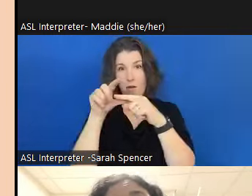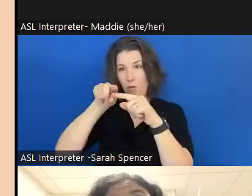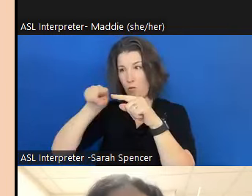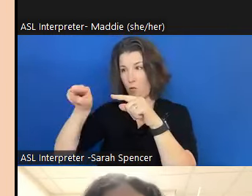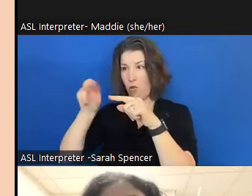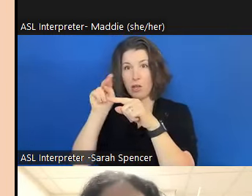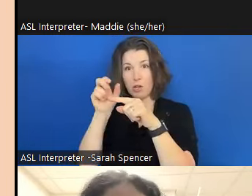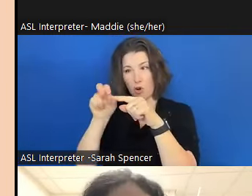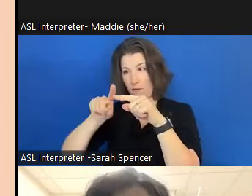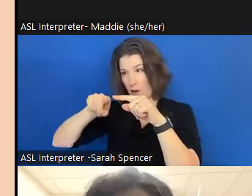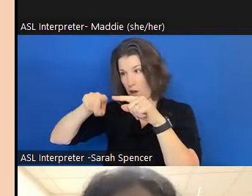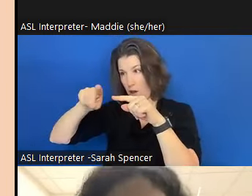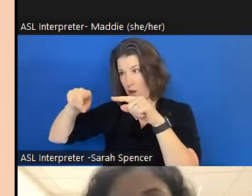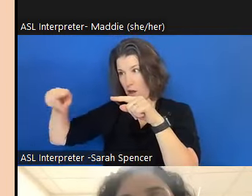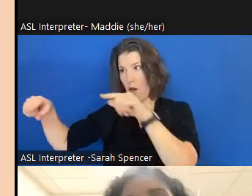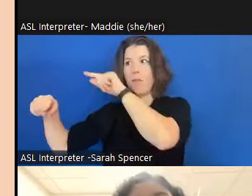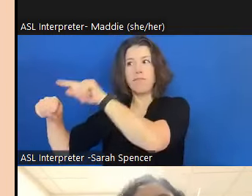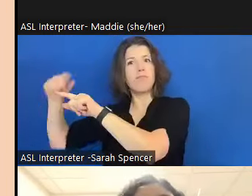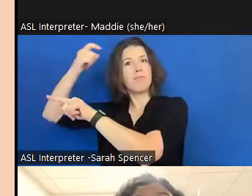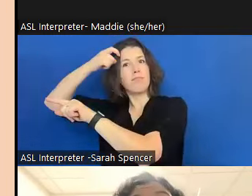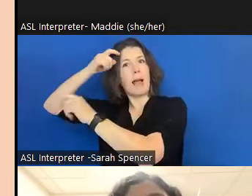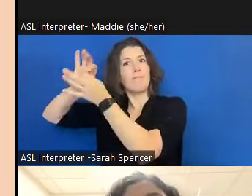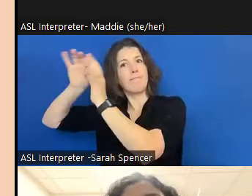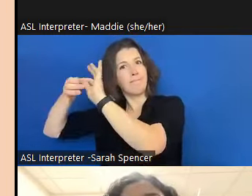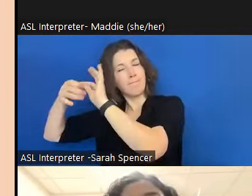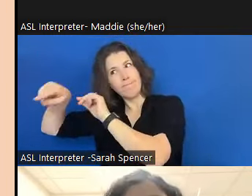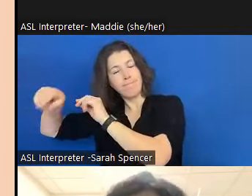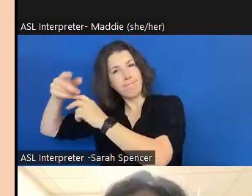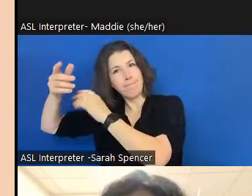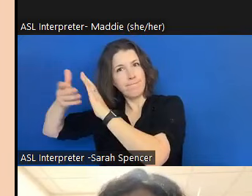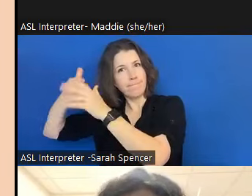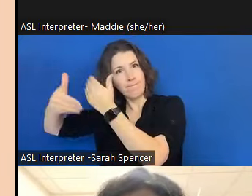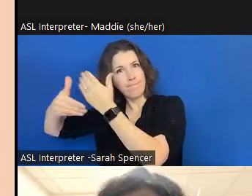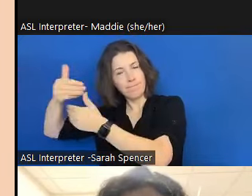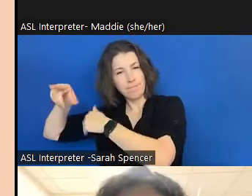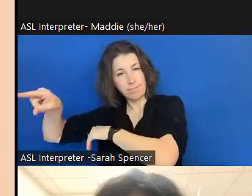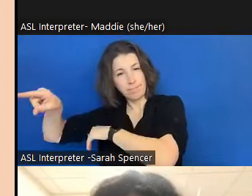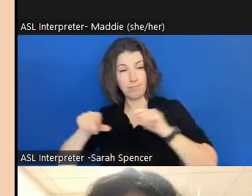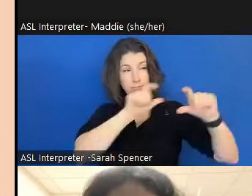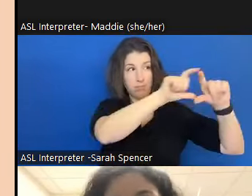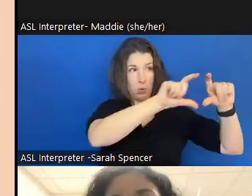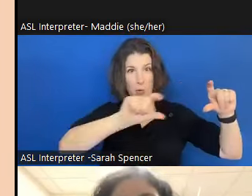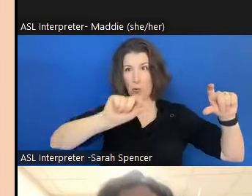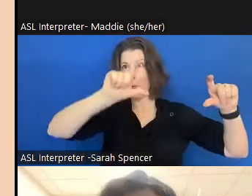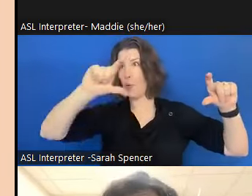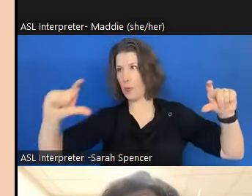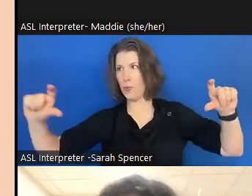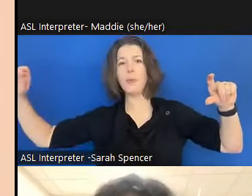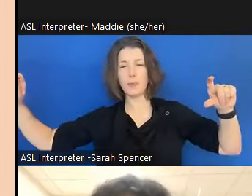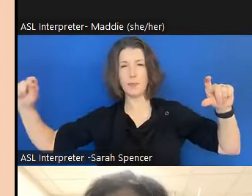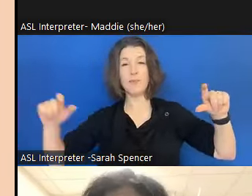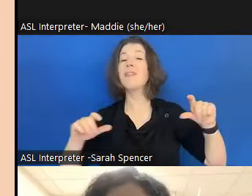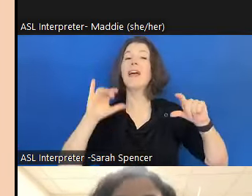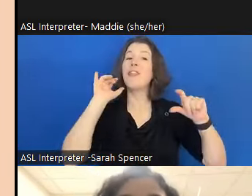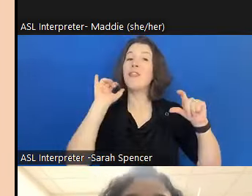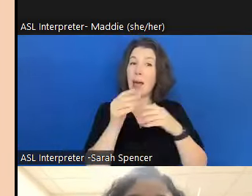and is interpreted then by the brain. Now, damage to any part of this visual process can result in